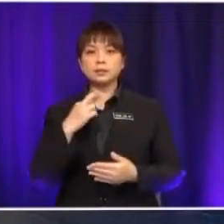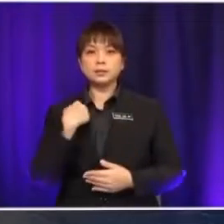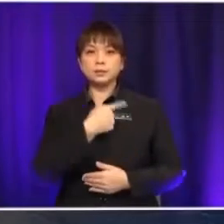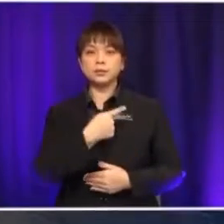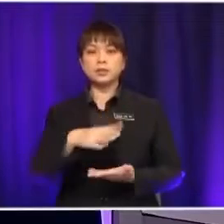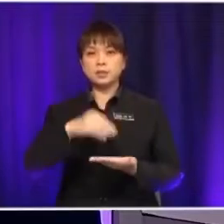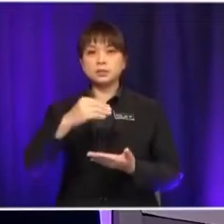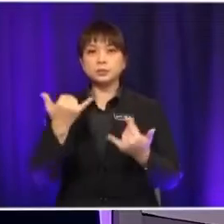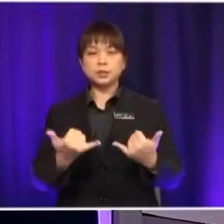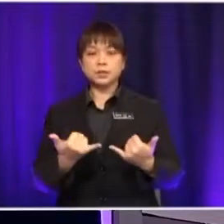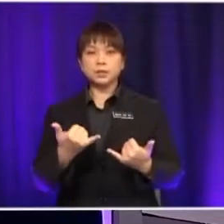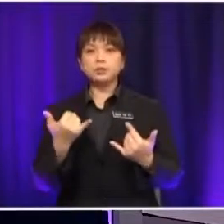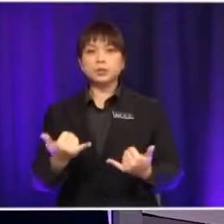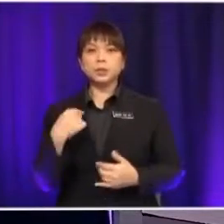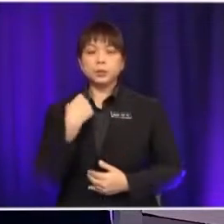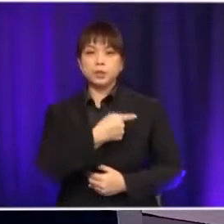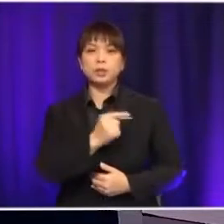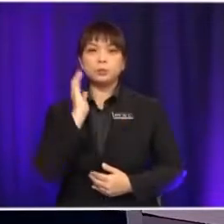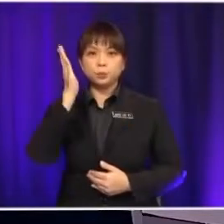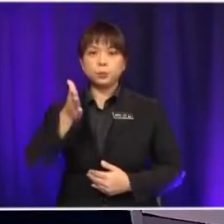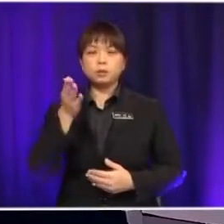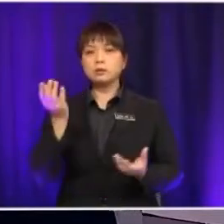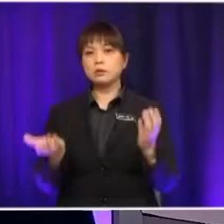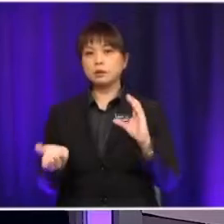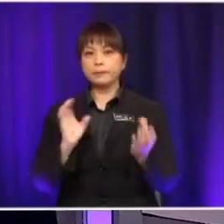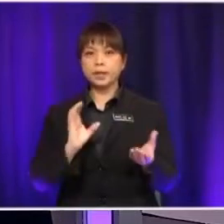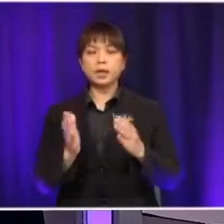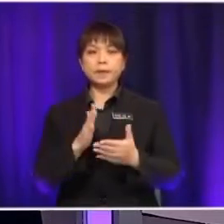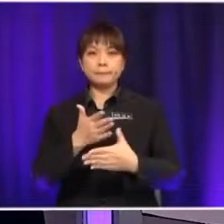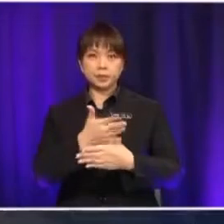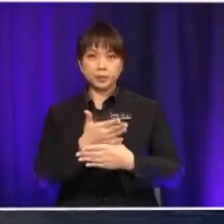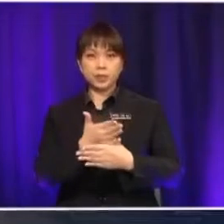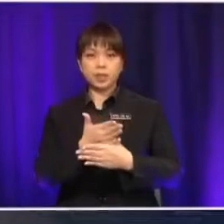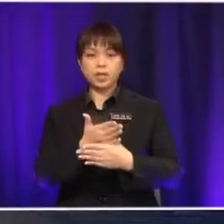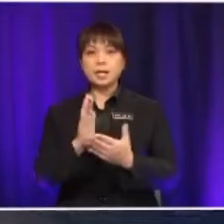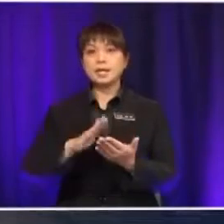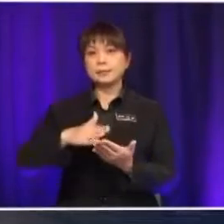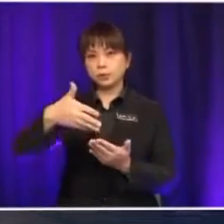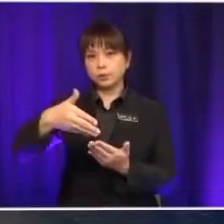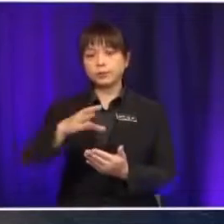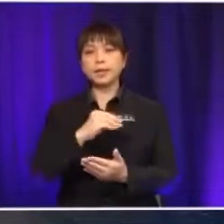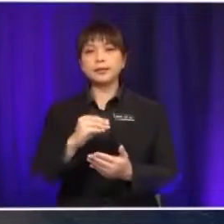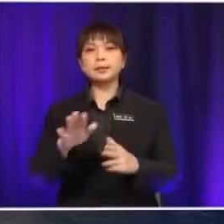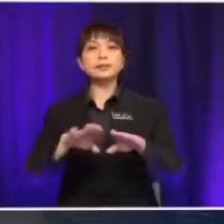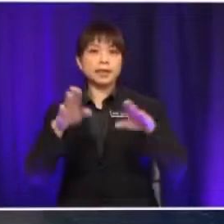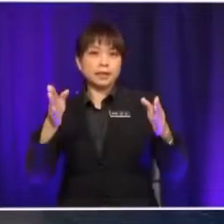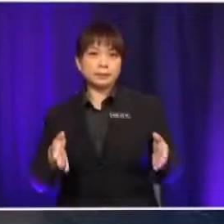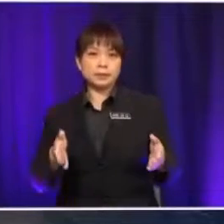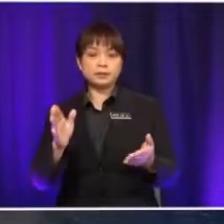going to compare between a laptop and a desktop computer. All right, sounds interesting. Shall we begin? Yeah, sure. All